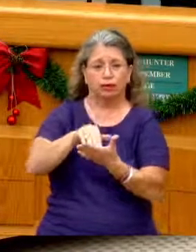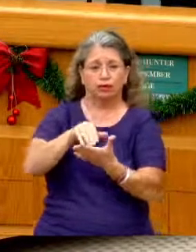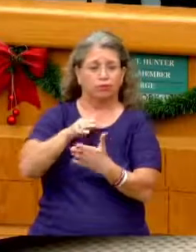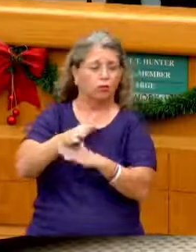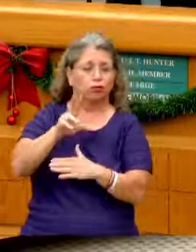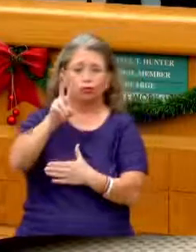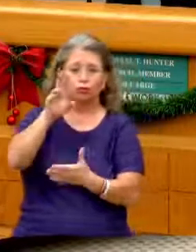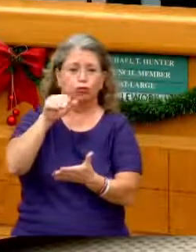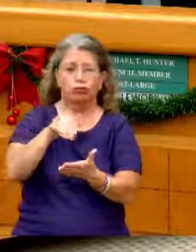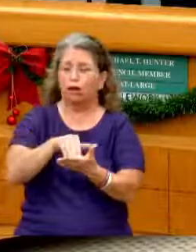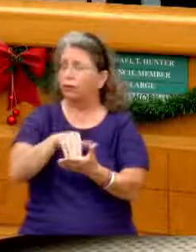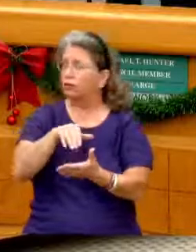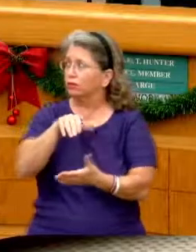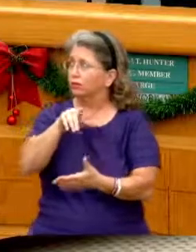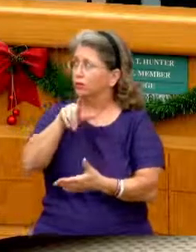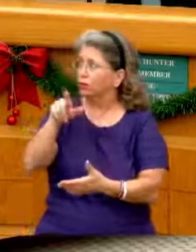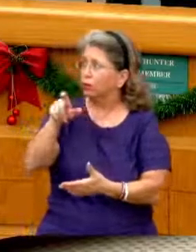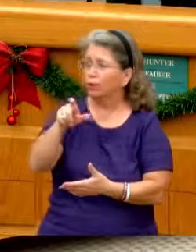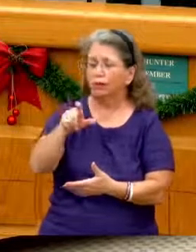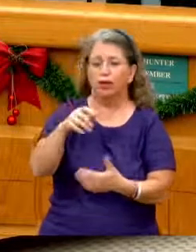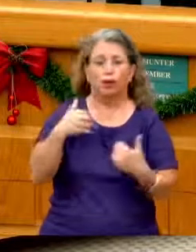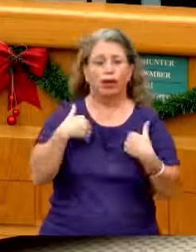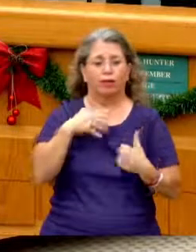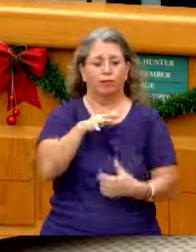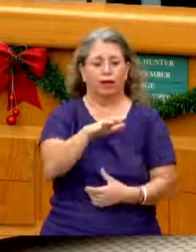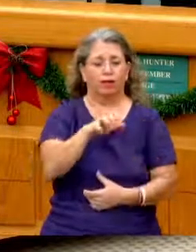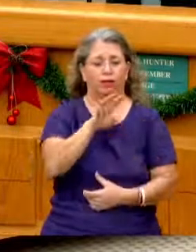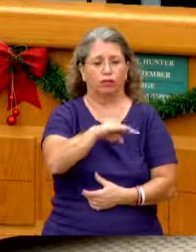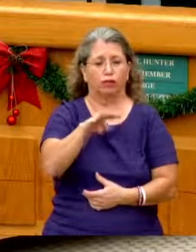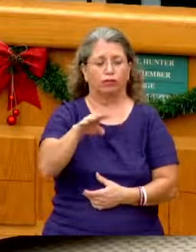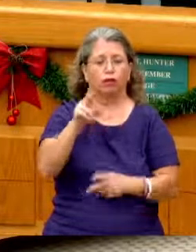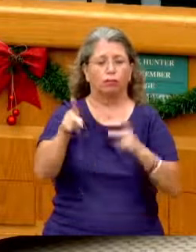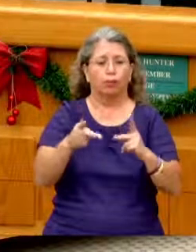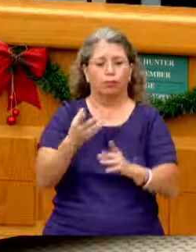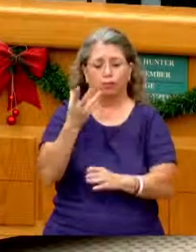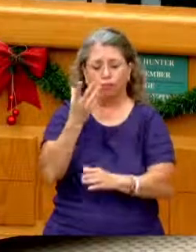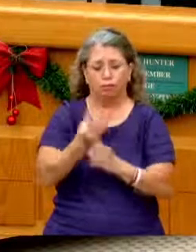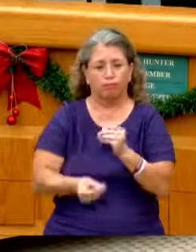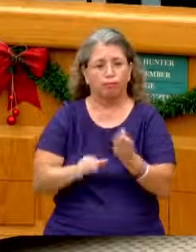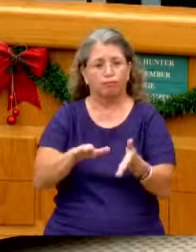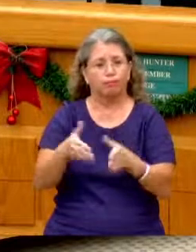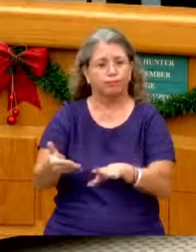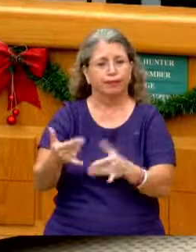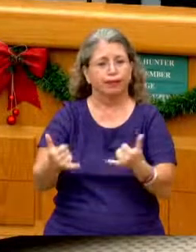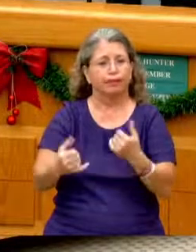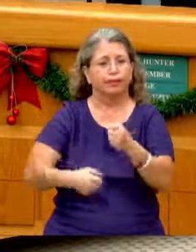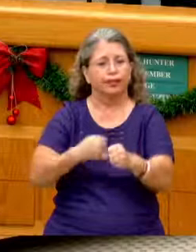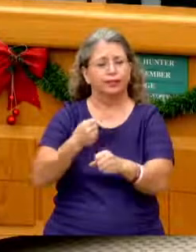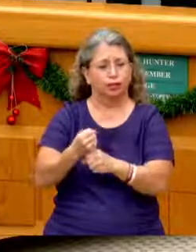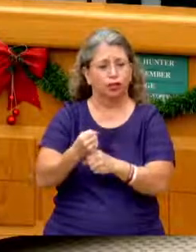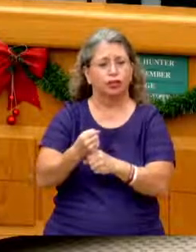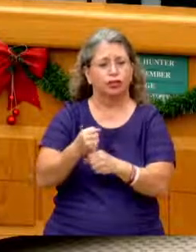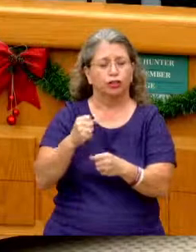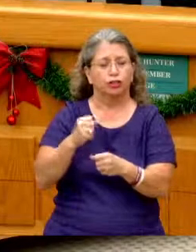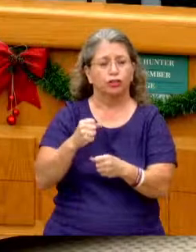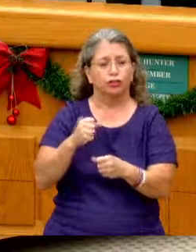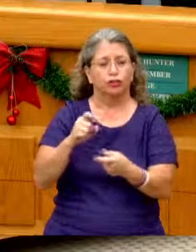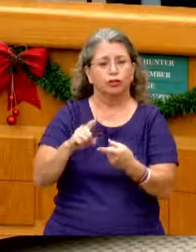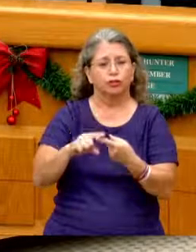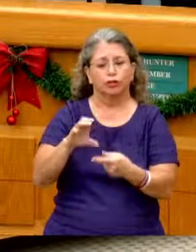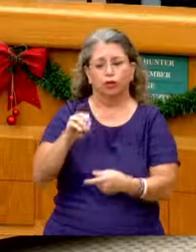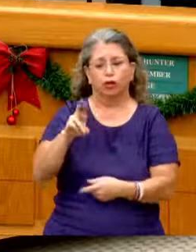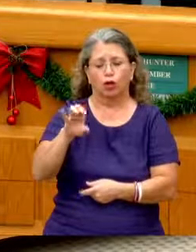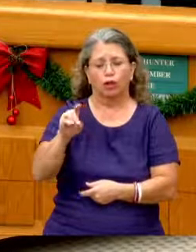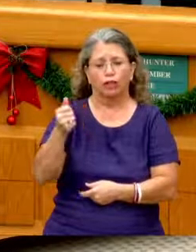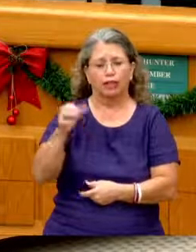currently, and we've had 544 individuals who we've lost this year alone to COVID-19, making COVID the third